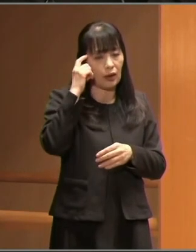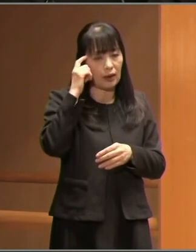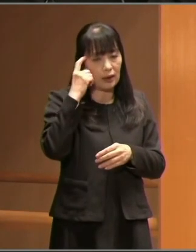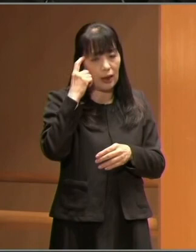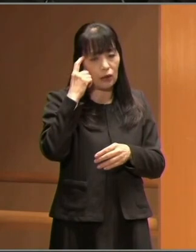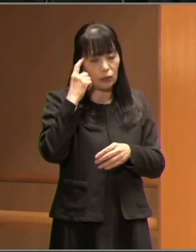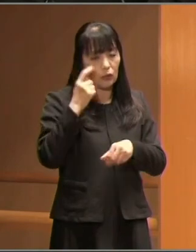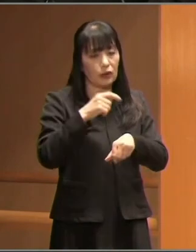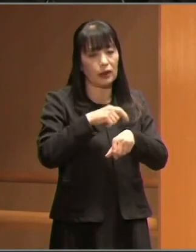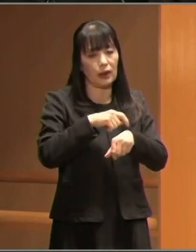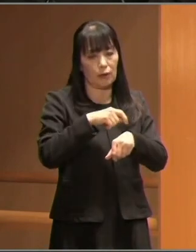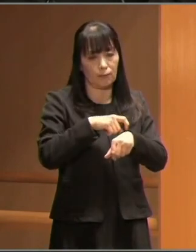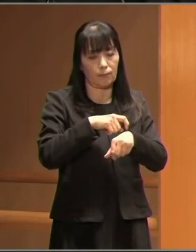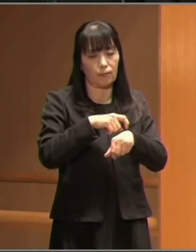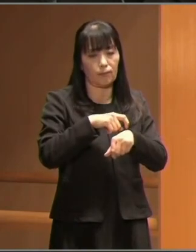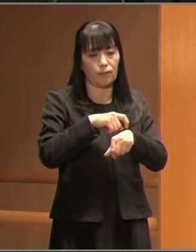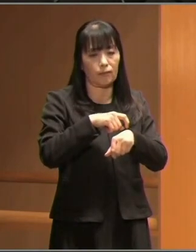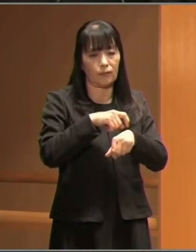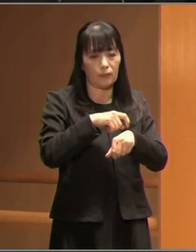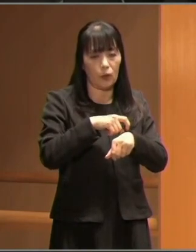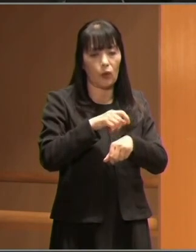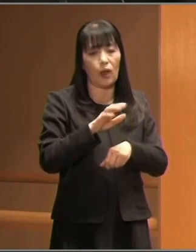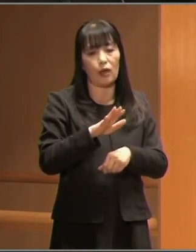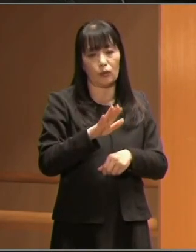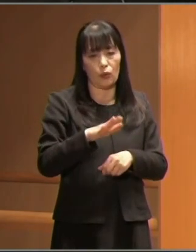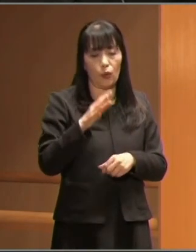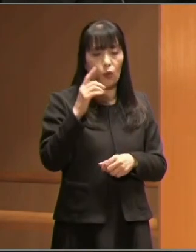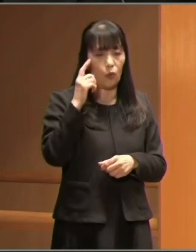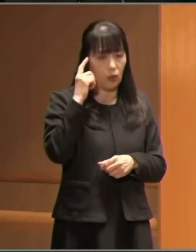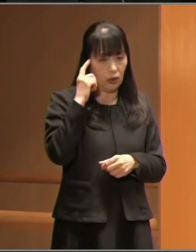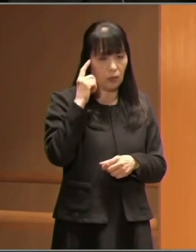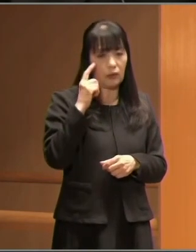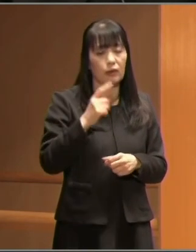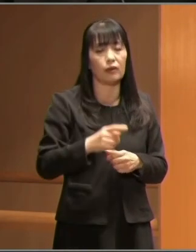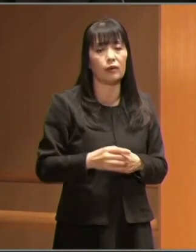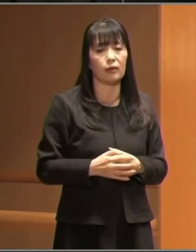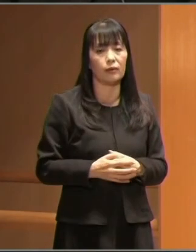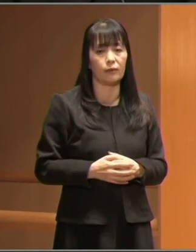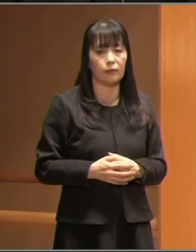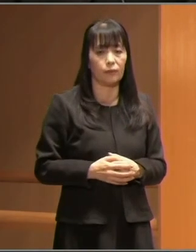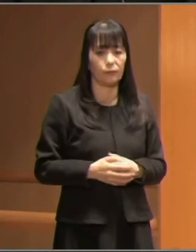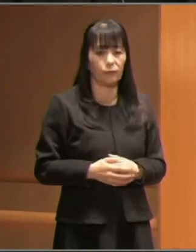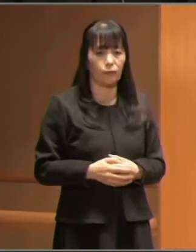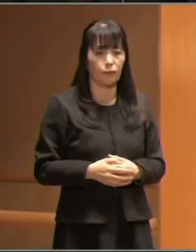these inventories, the more you can have these being a vintage.